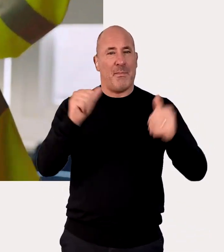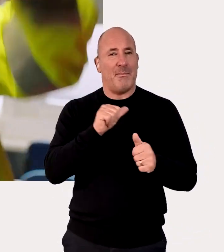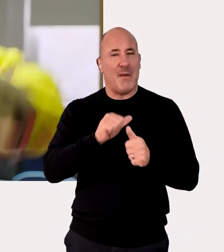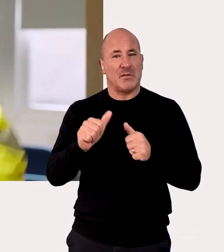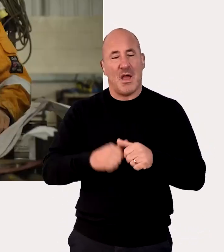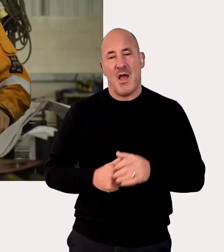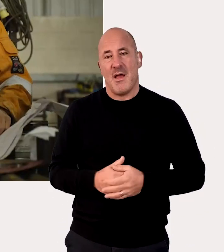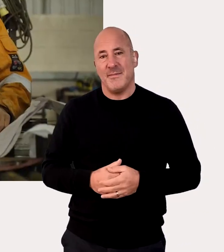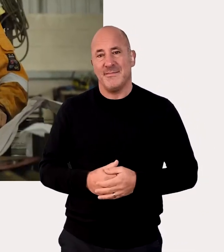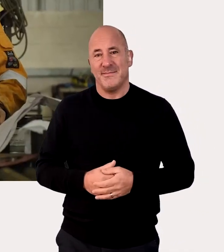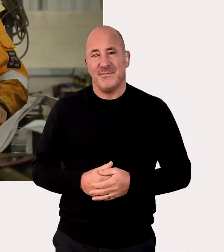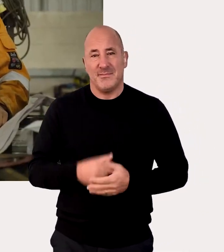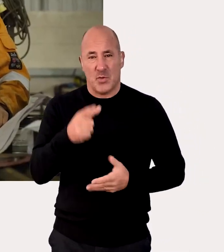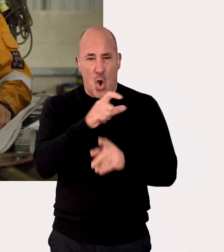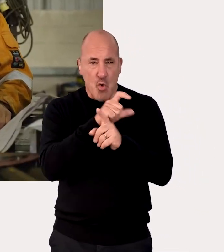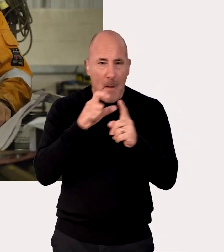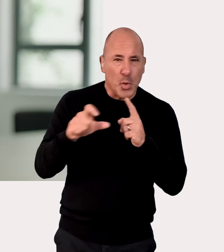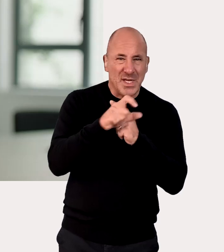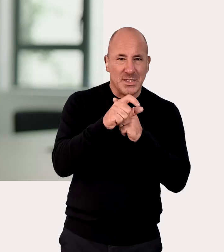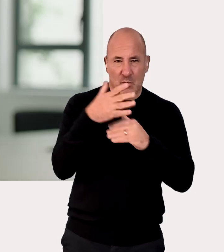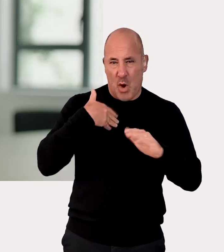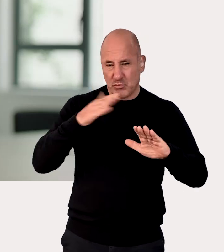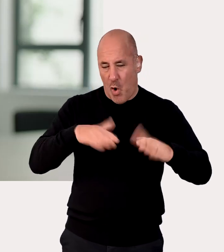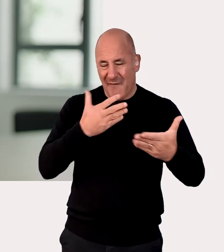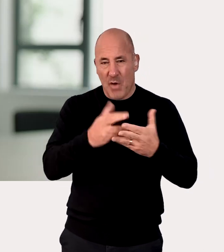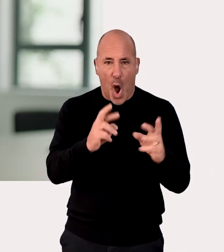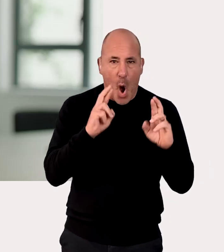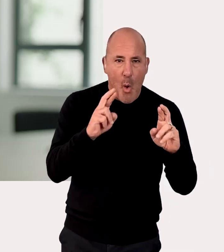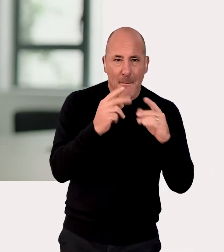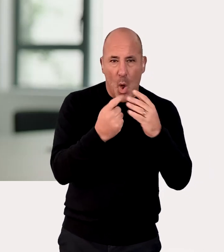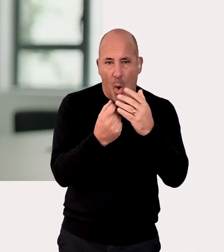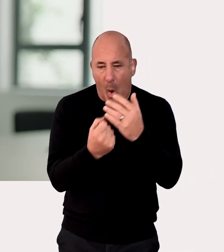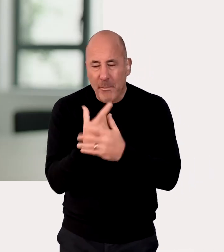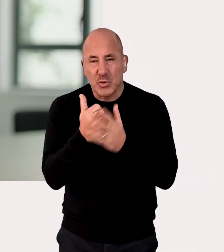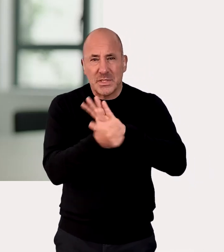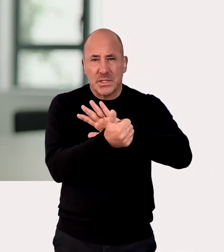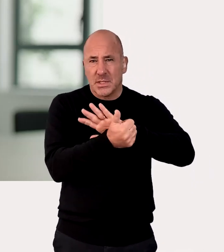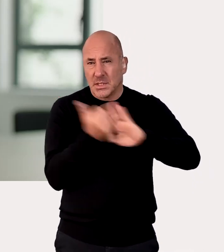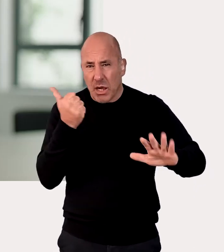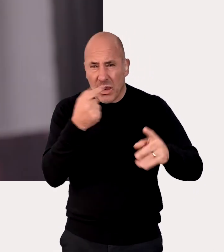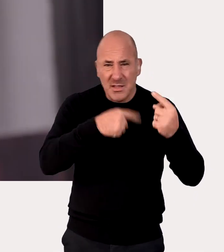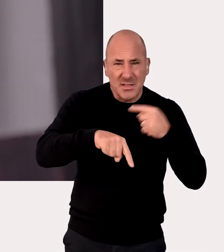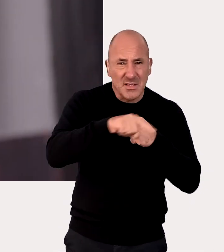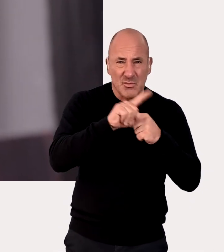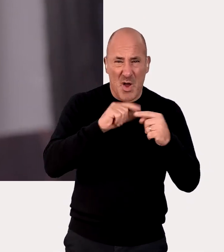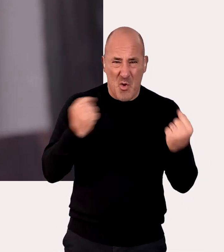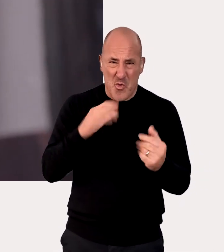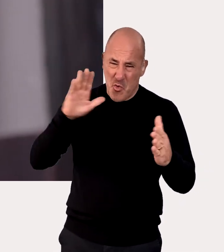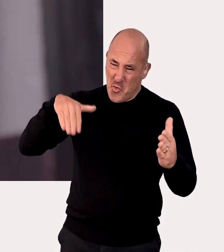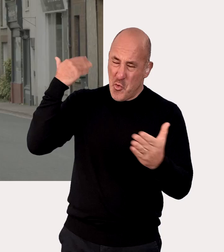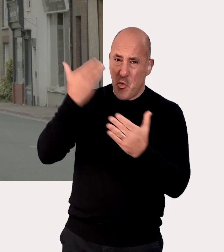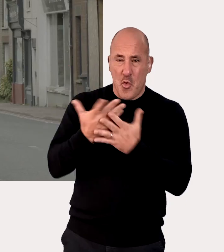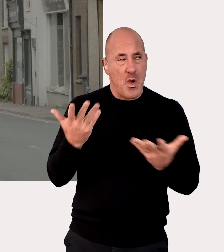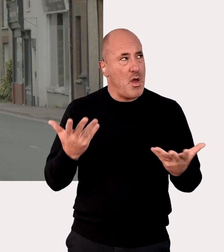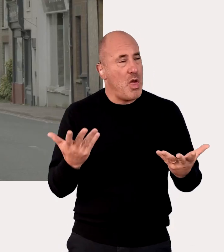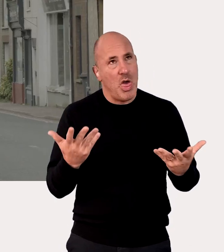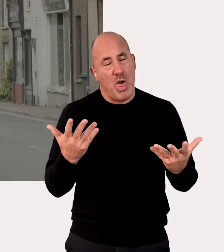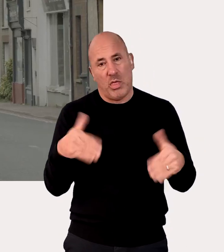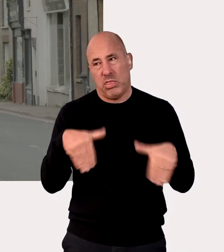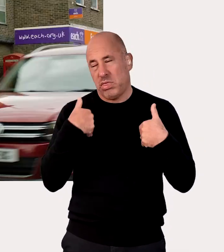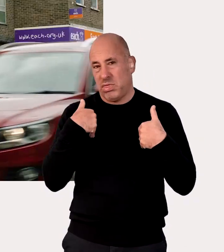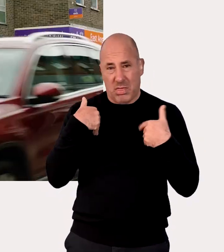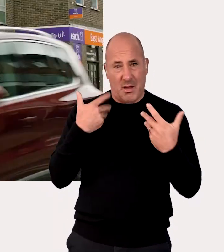much better project. If you want to bring hope and opportunity and skilled work to communities that have